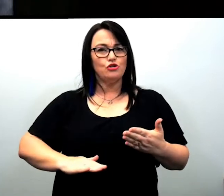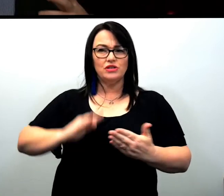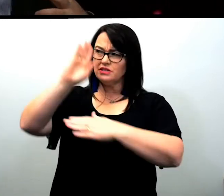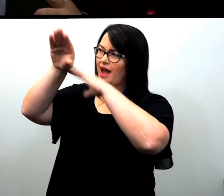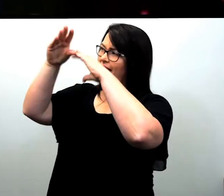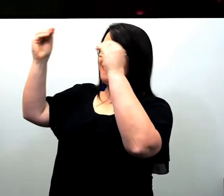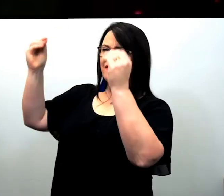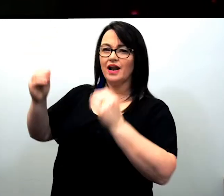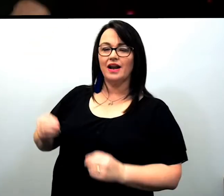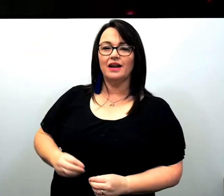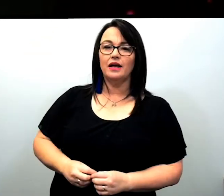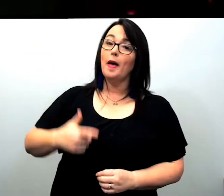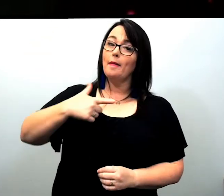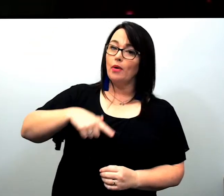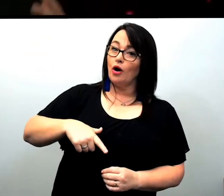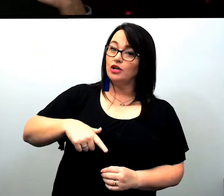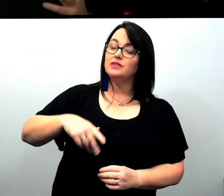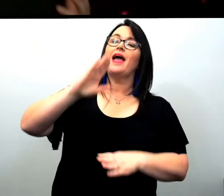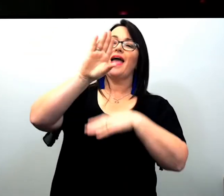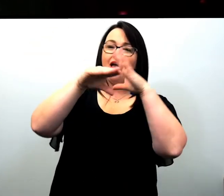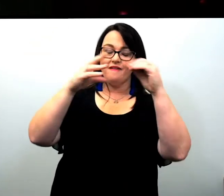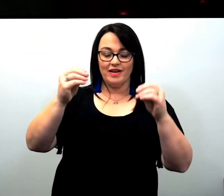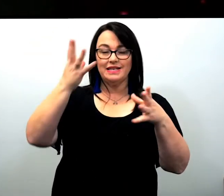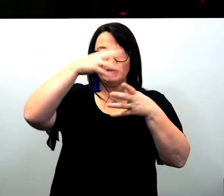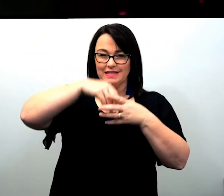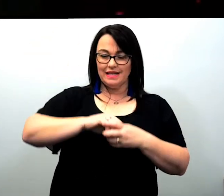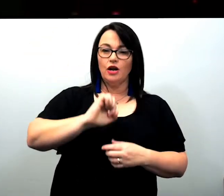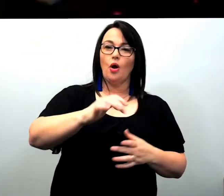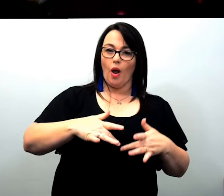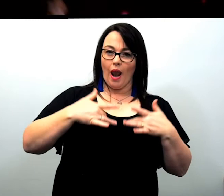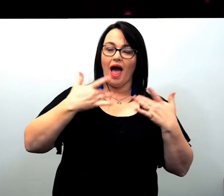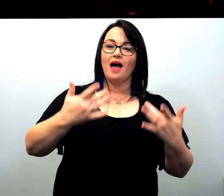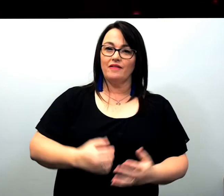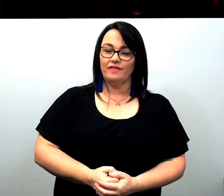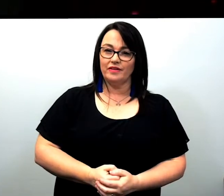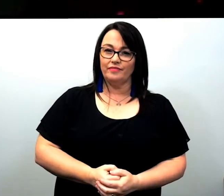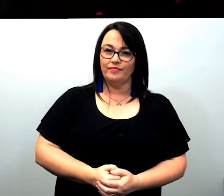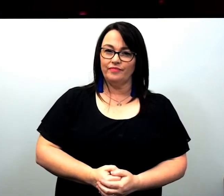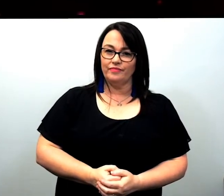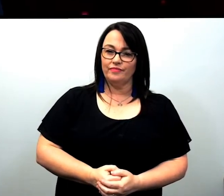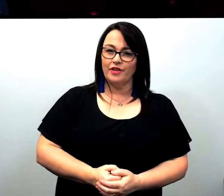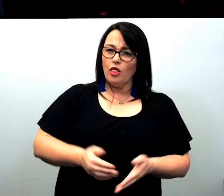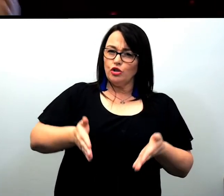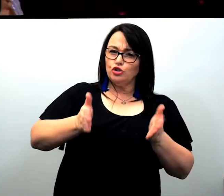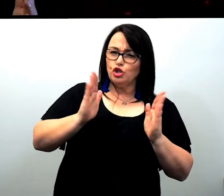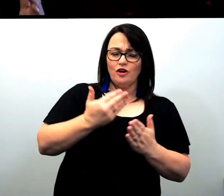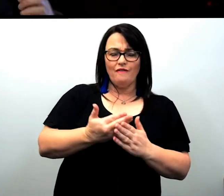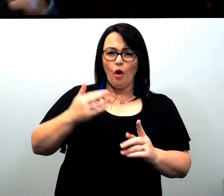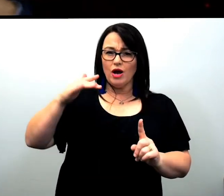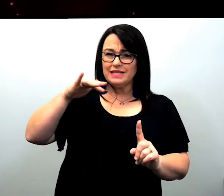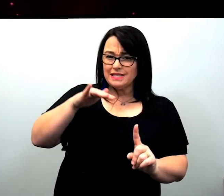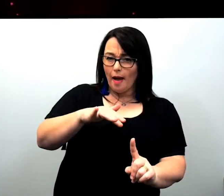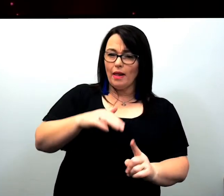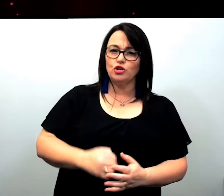We are the kingdom representative of heaven on earth. It's for discipleship. The church is a body.